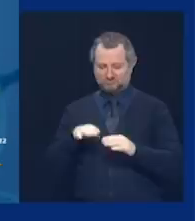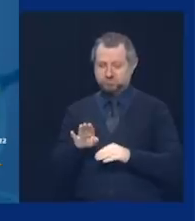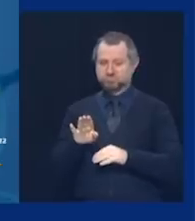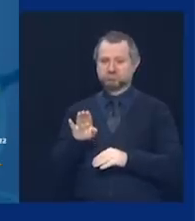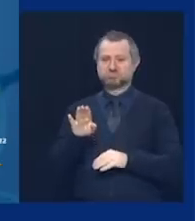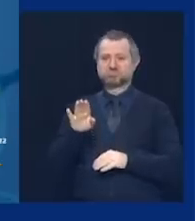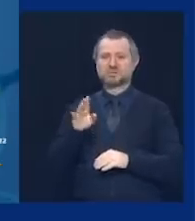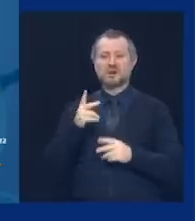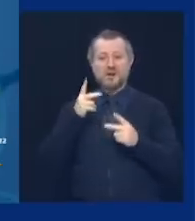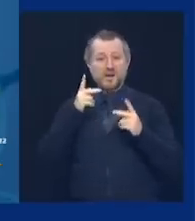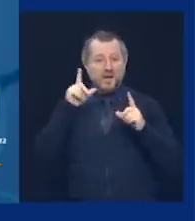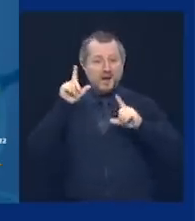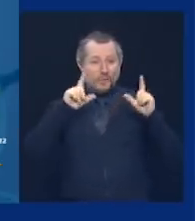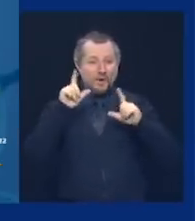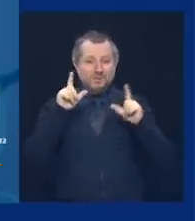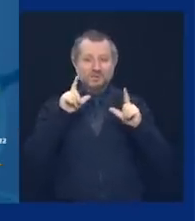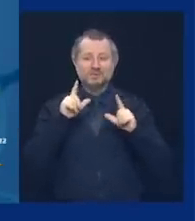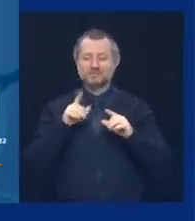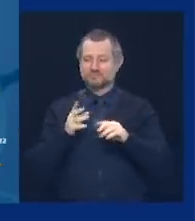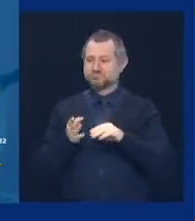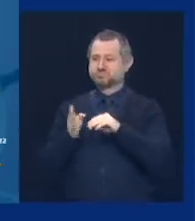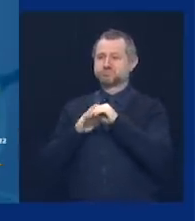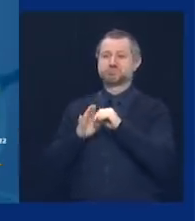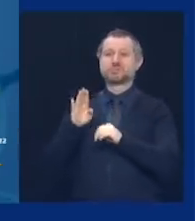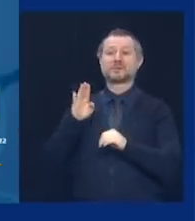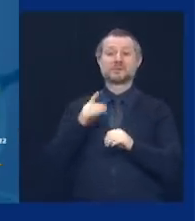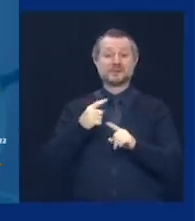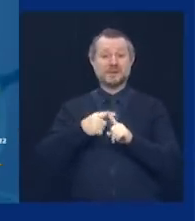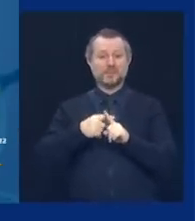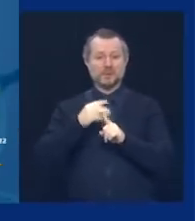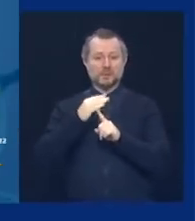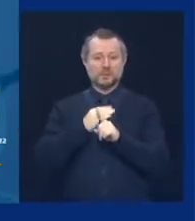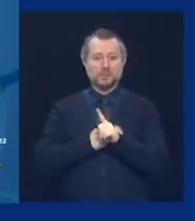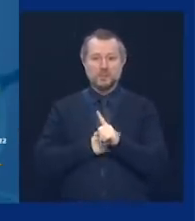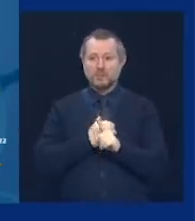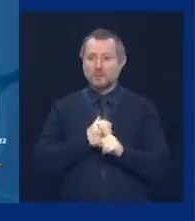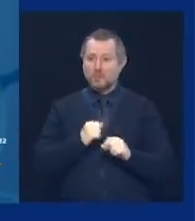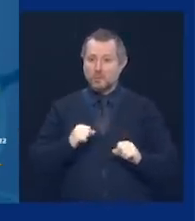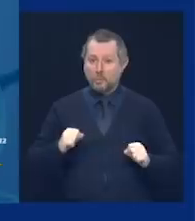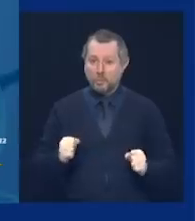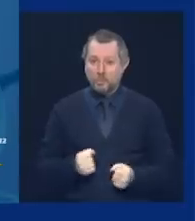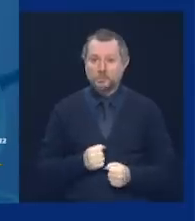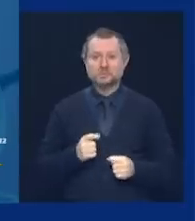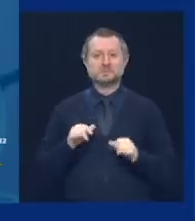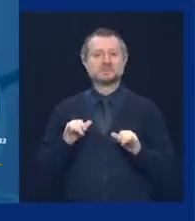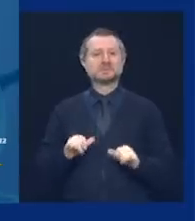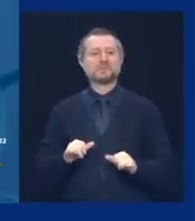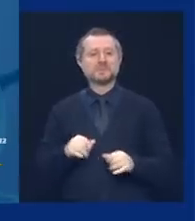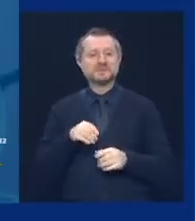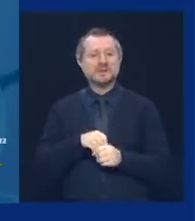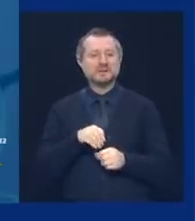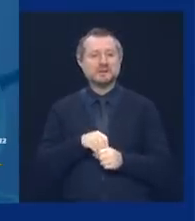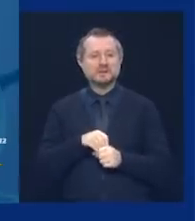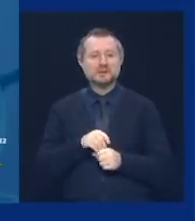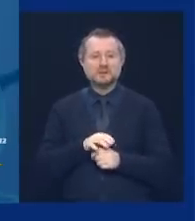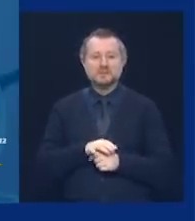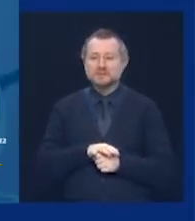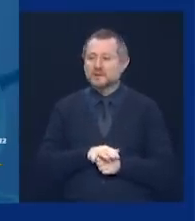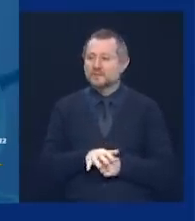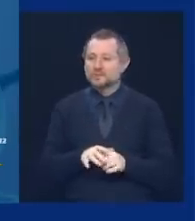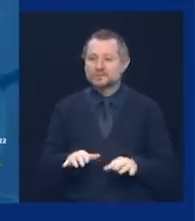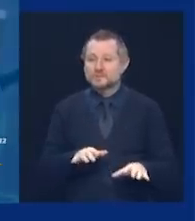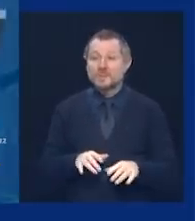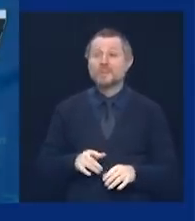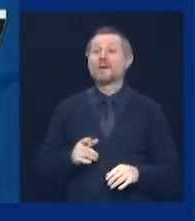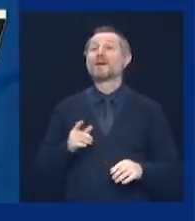Halloween. It got colder. People went indoors. But then you see a spike that happened